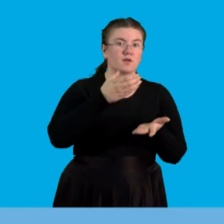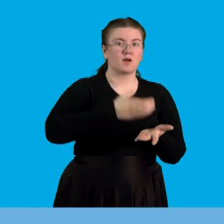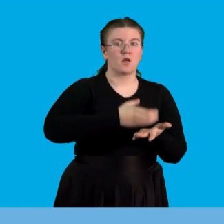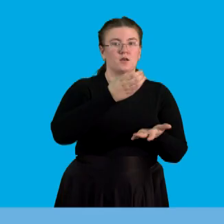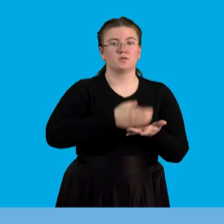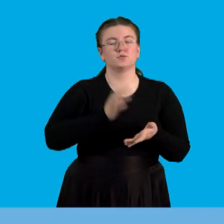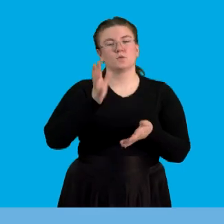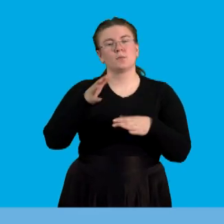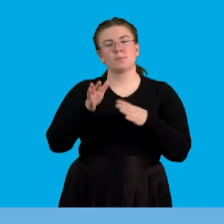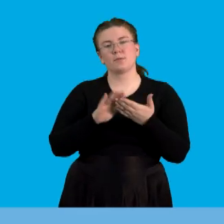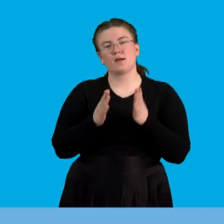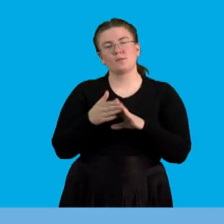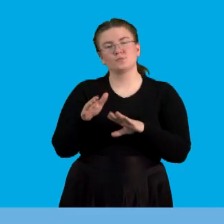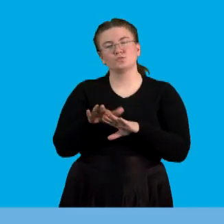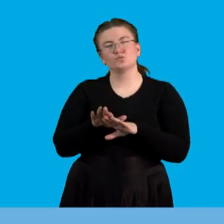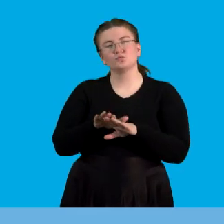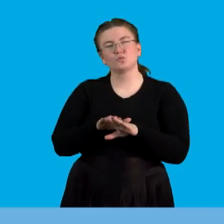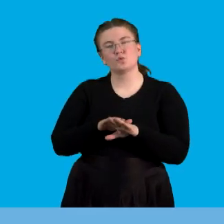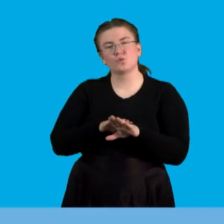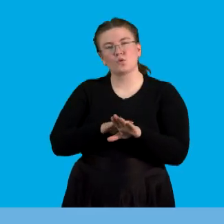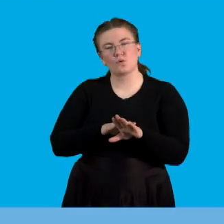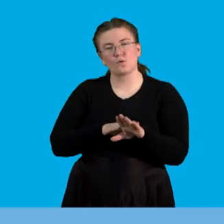bend towards